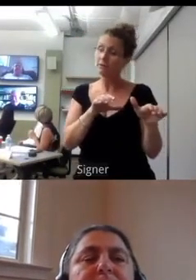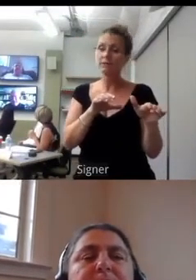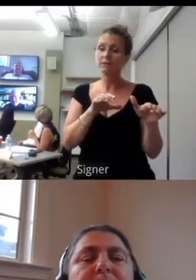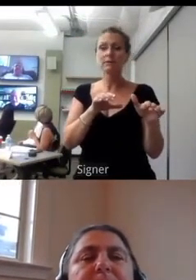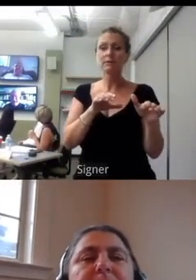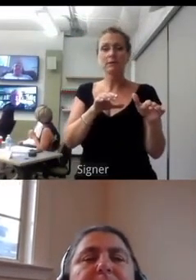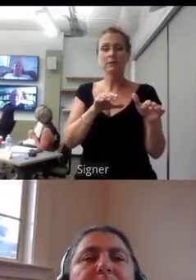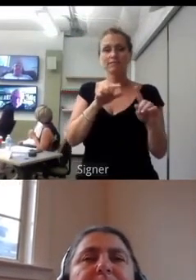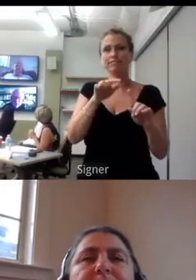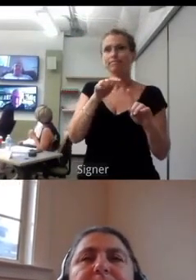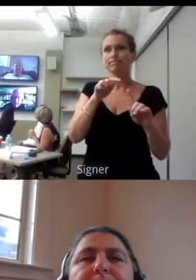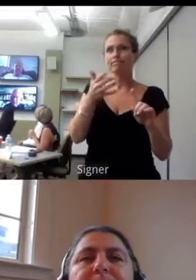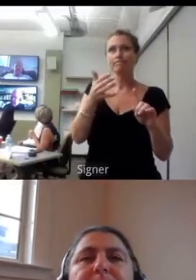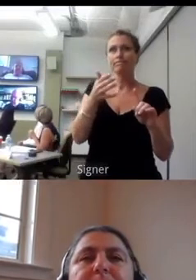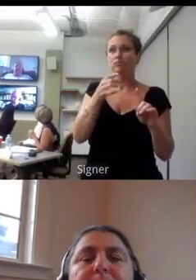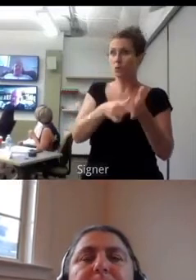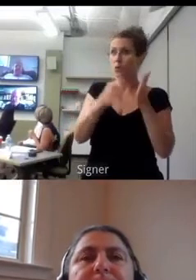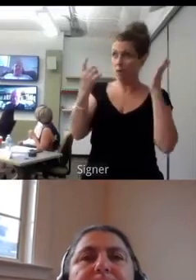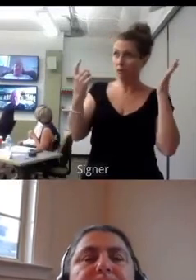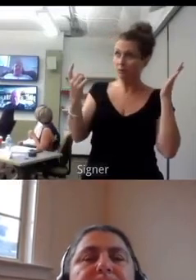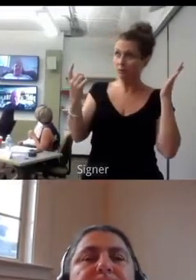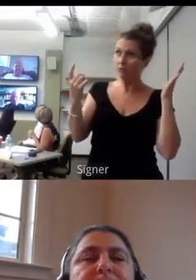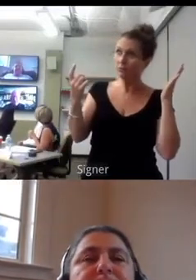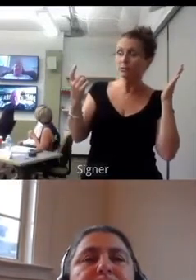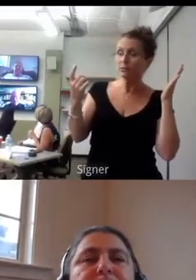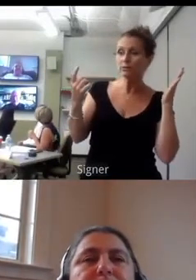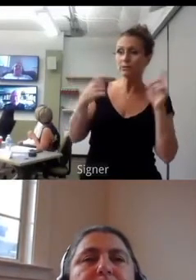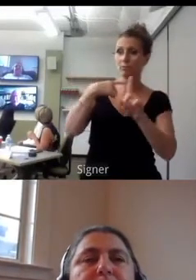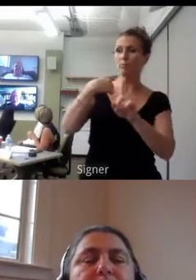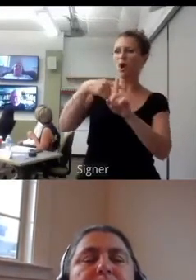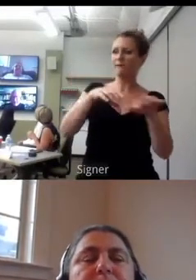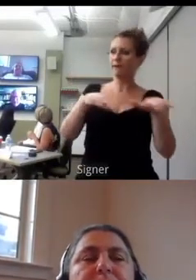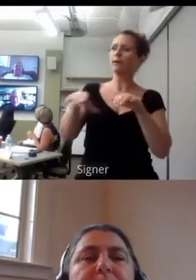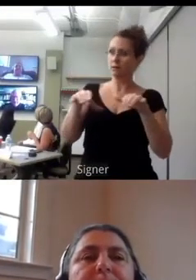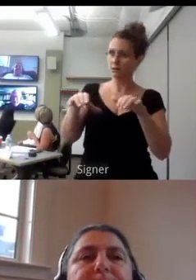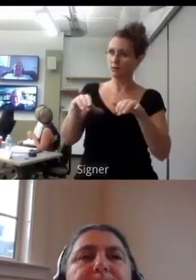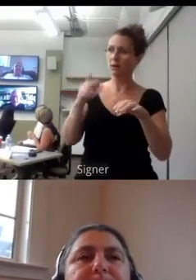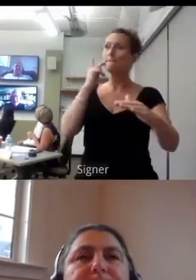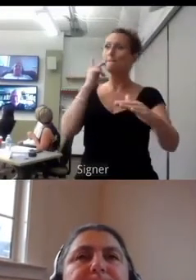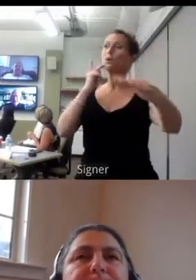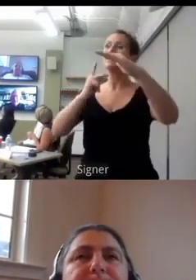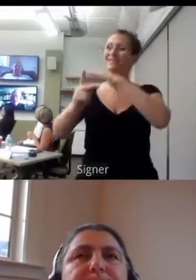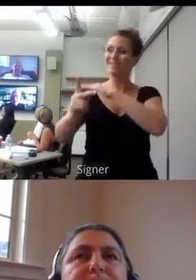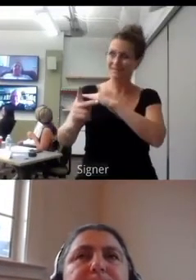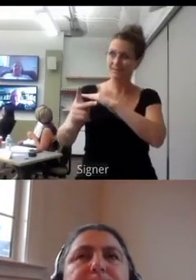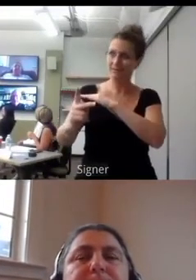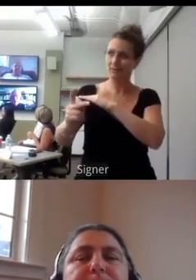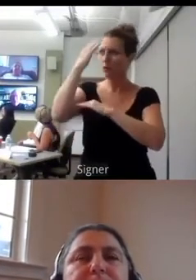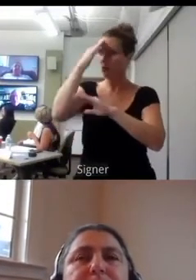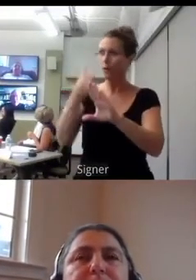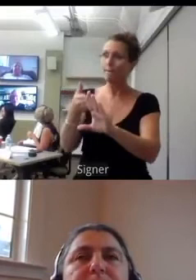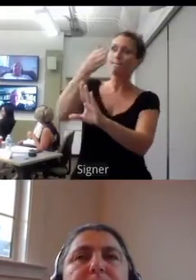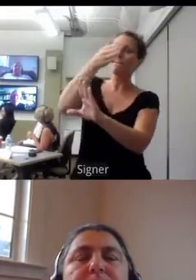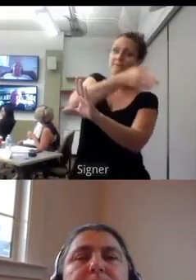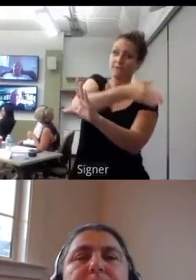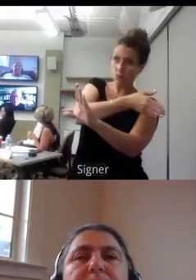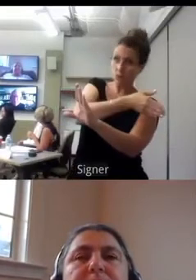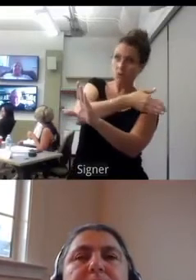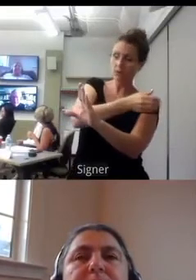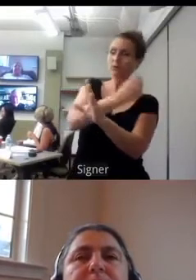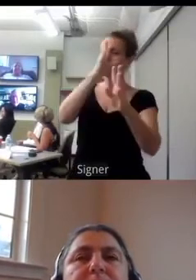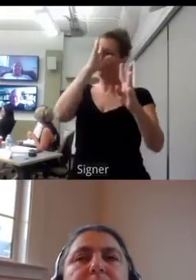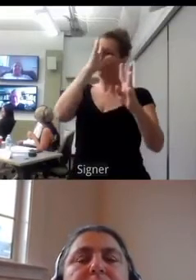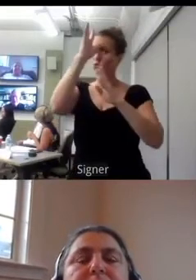emancipatory, if you like, is positive action, anticipating the creation of and preventing the creation